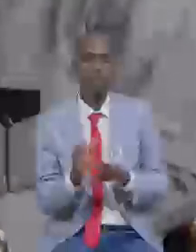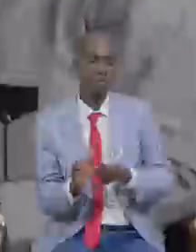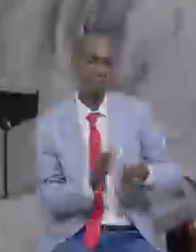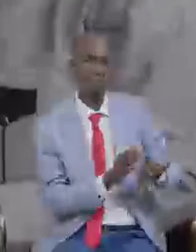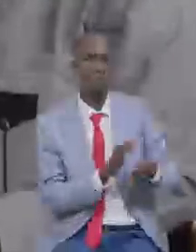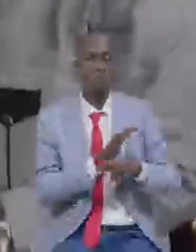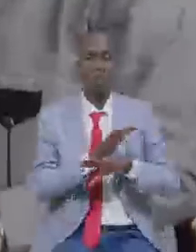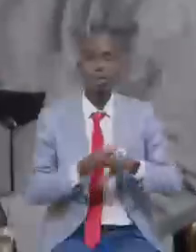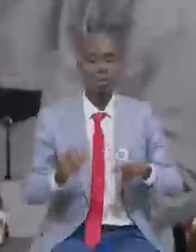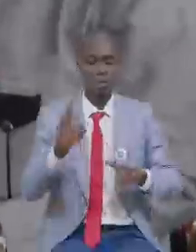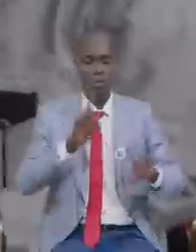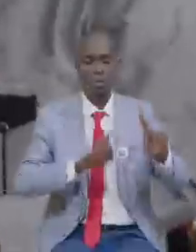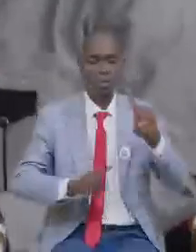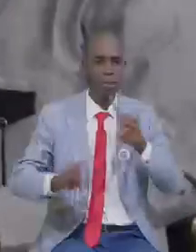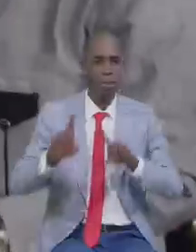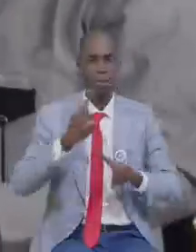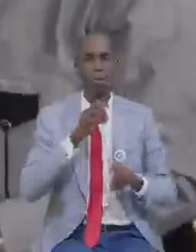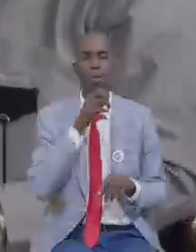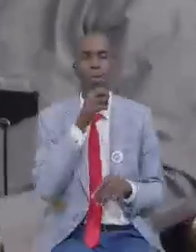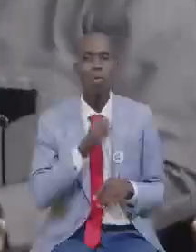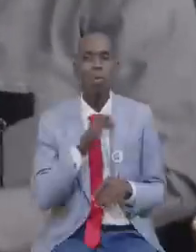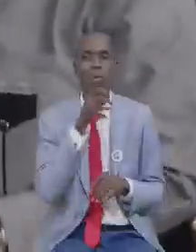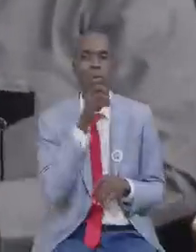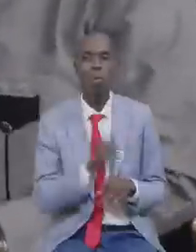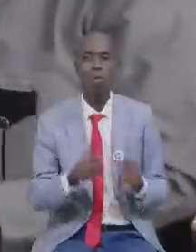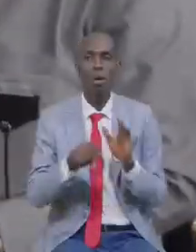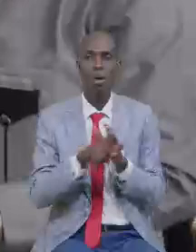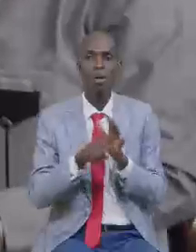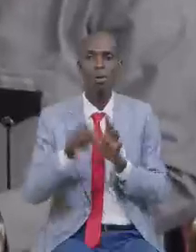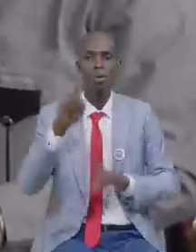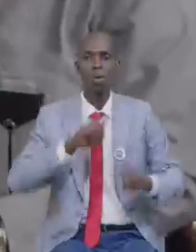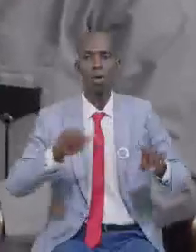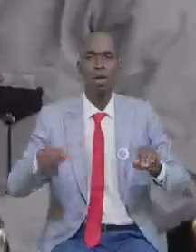sing them old songs anymore.